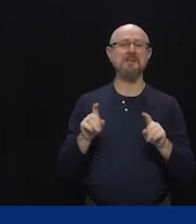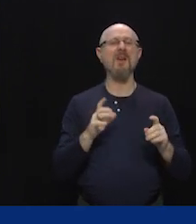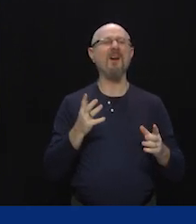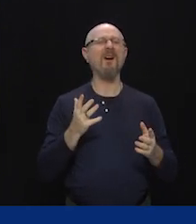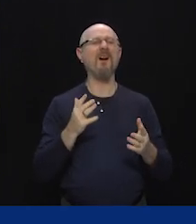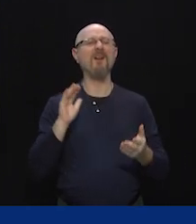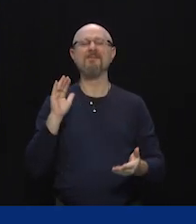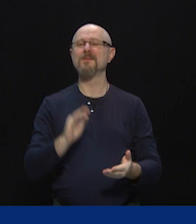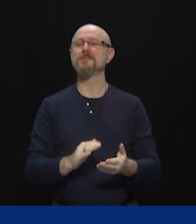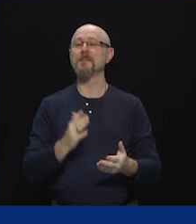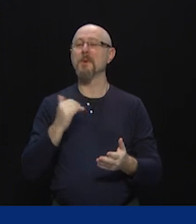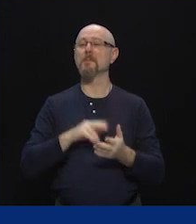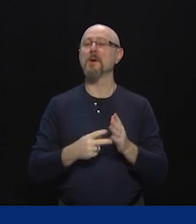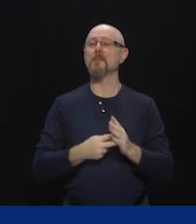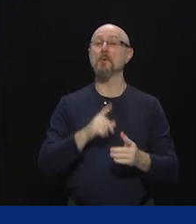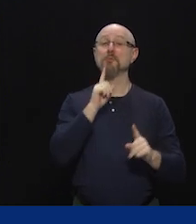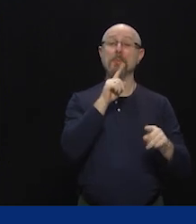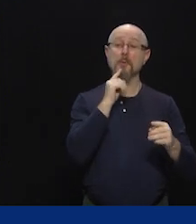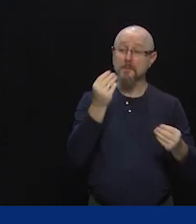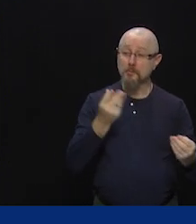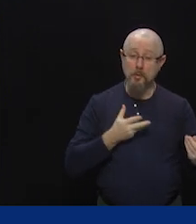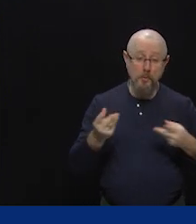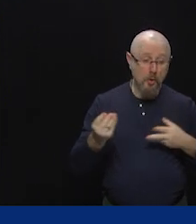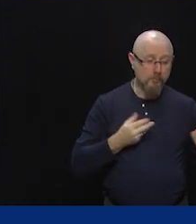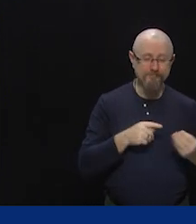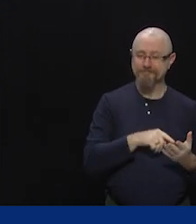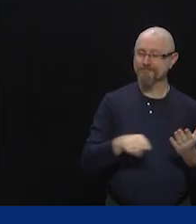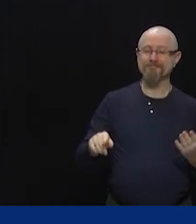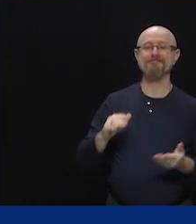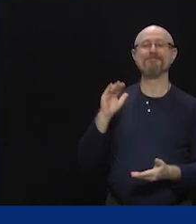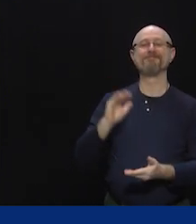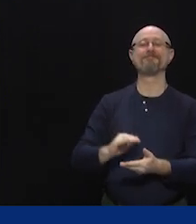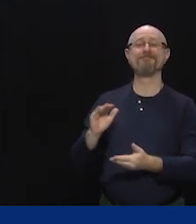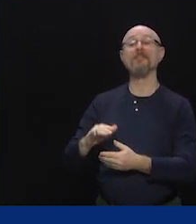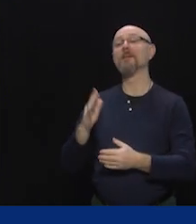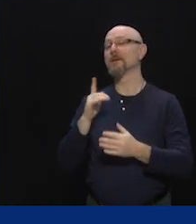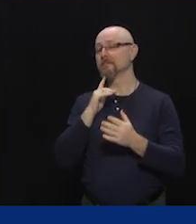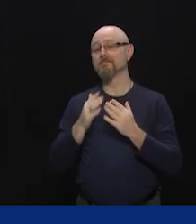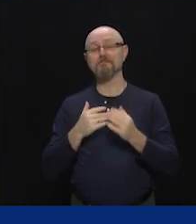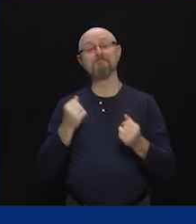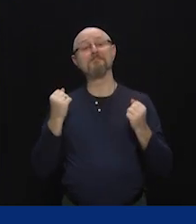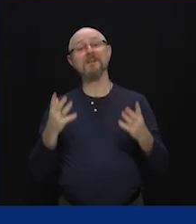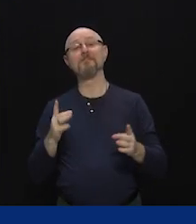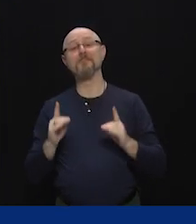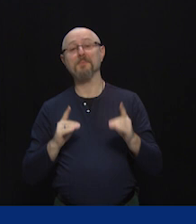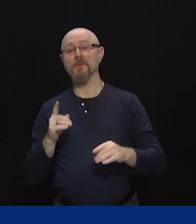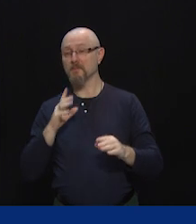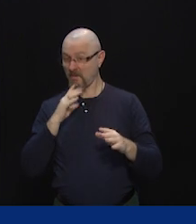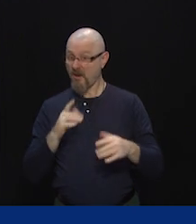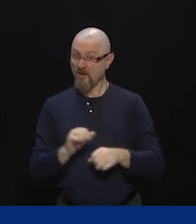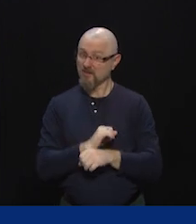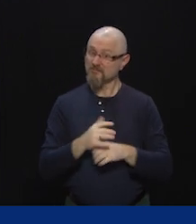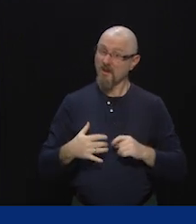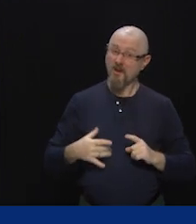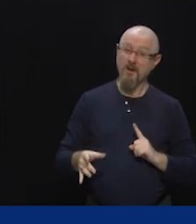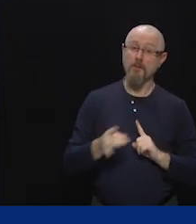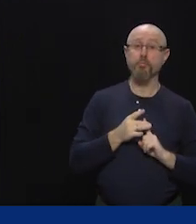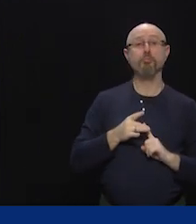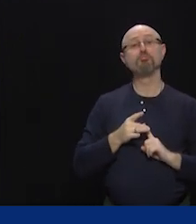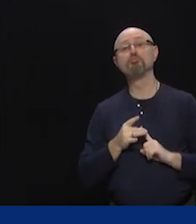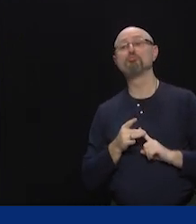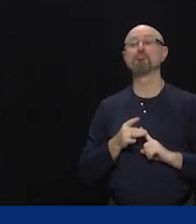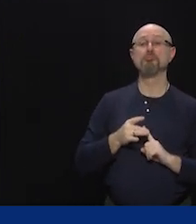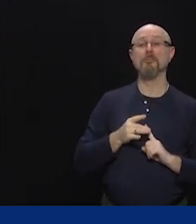reporting of those tests as well. So we know that there are many, many people who are infected. We released